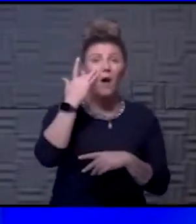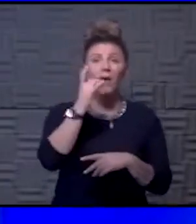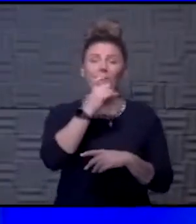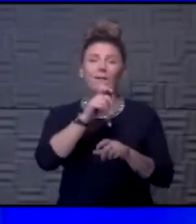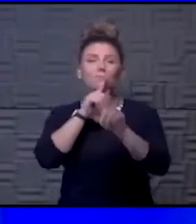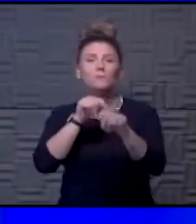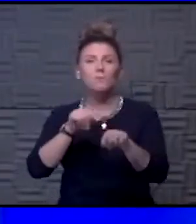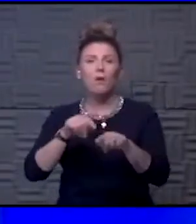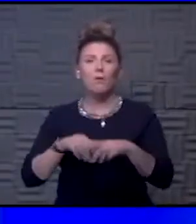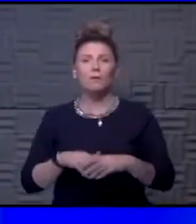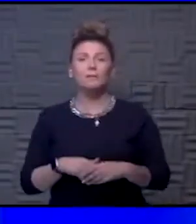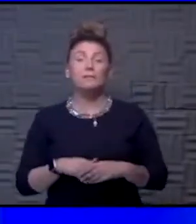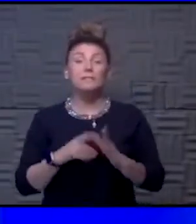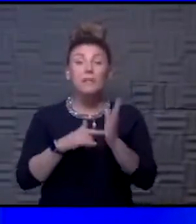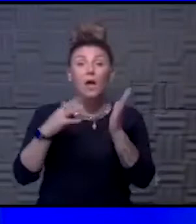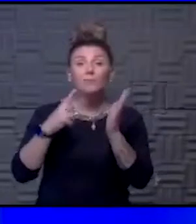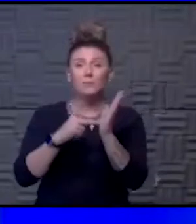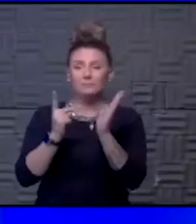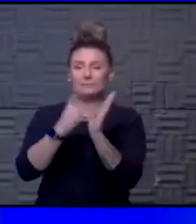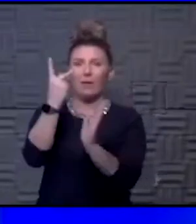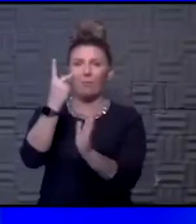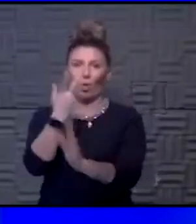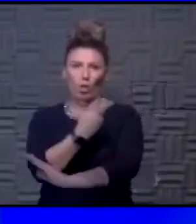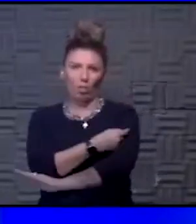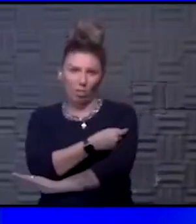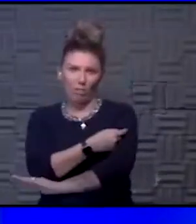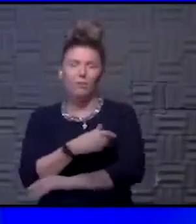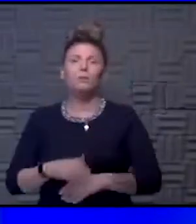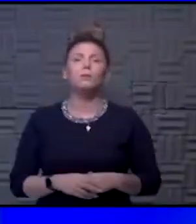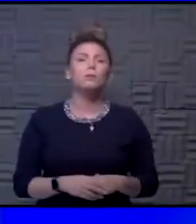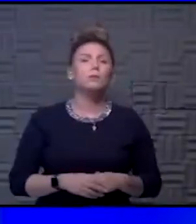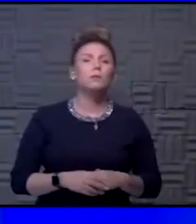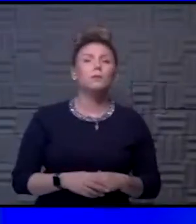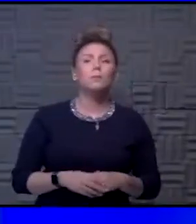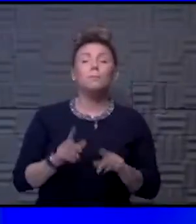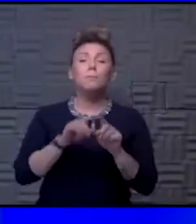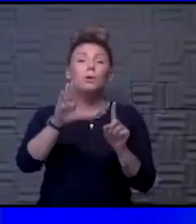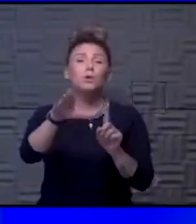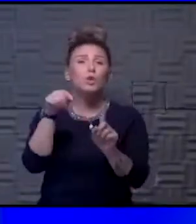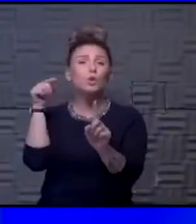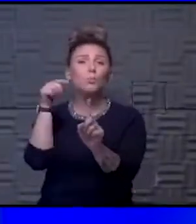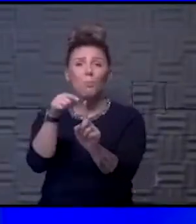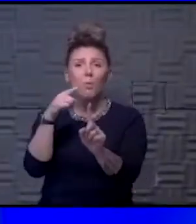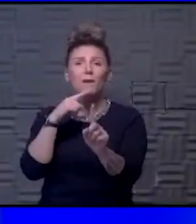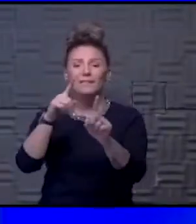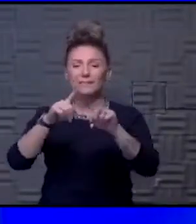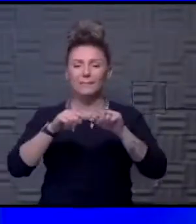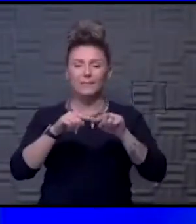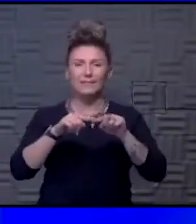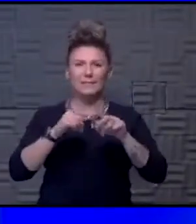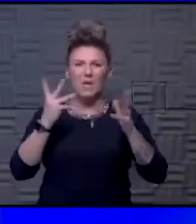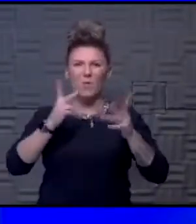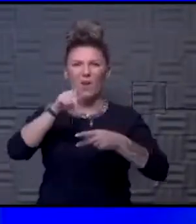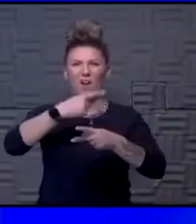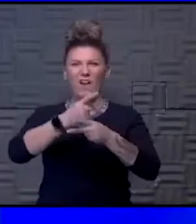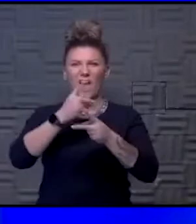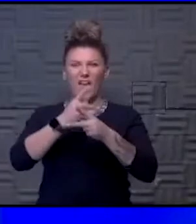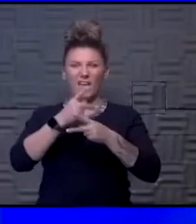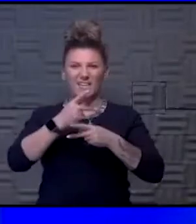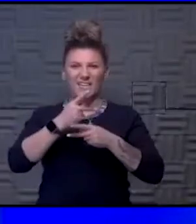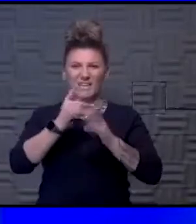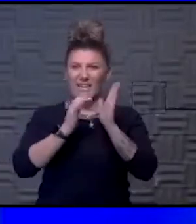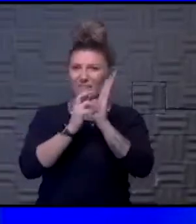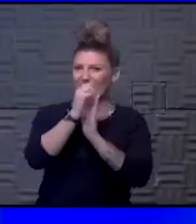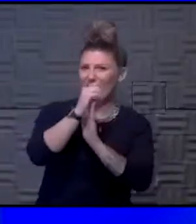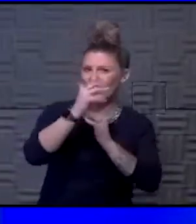actually sometimes have to double the dose as well. So that's not unheard of. But I think to your point, it does depend on what blood cancer you're talking about. If